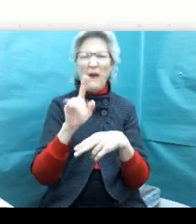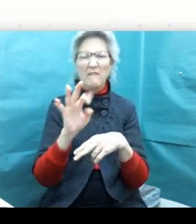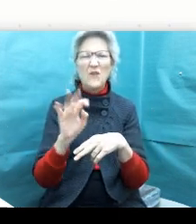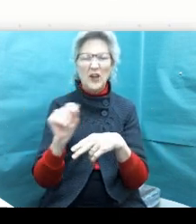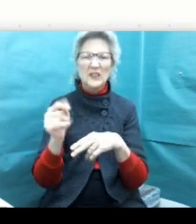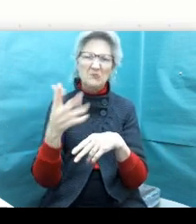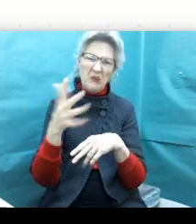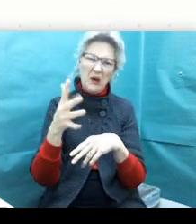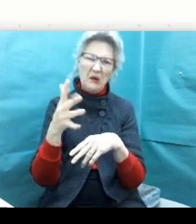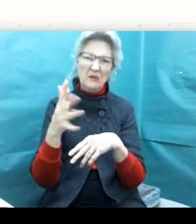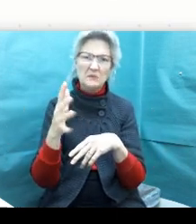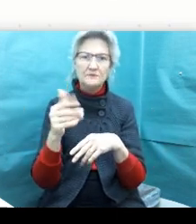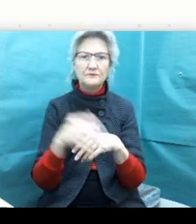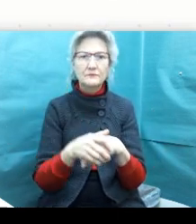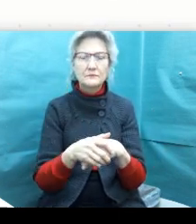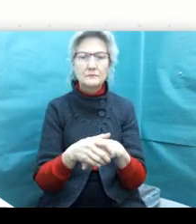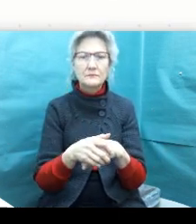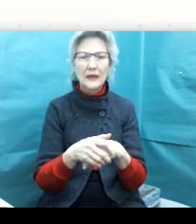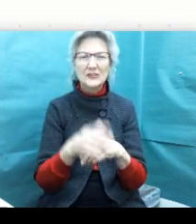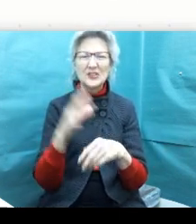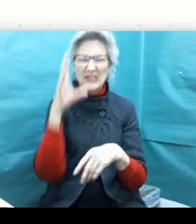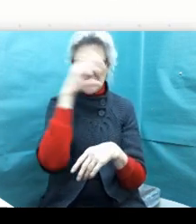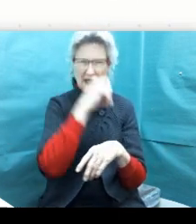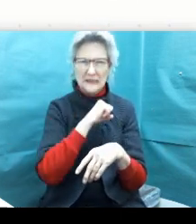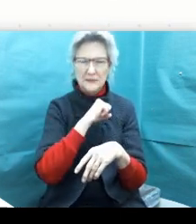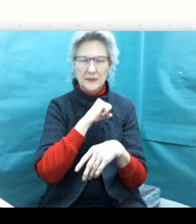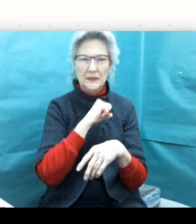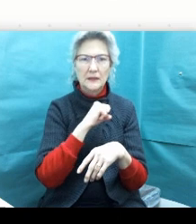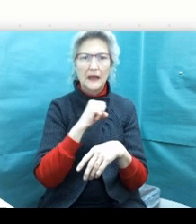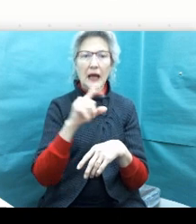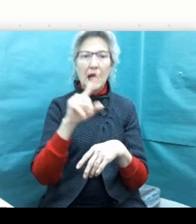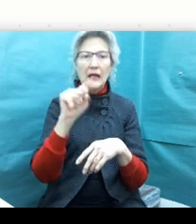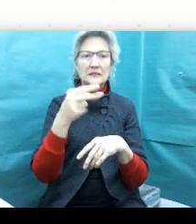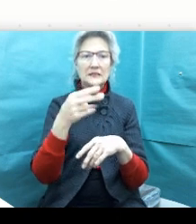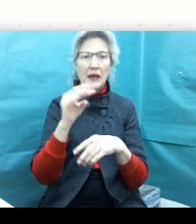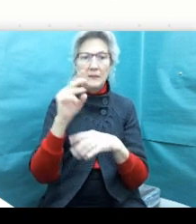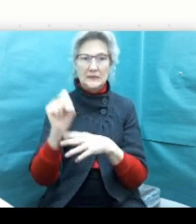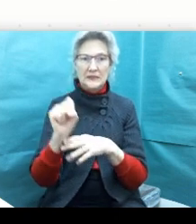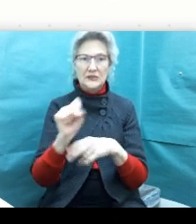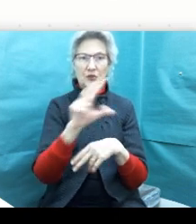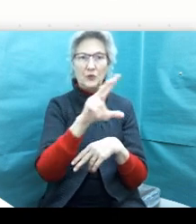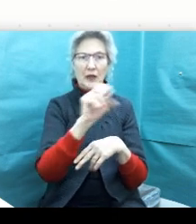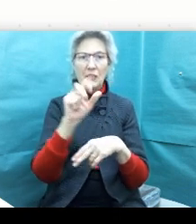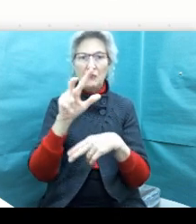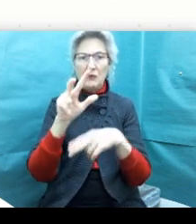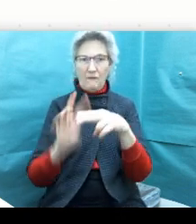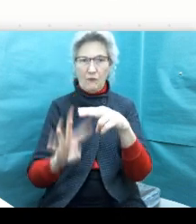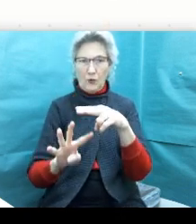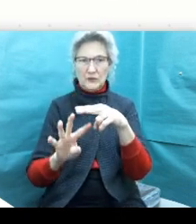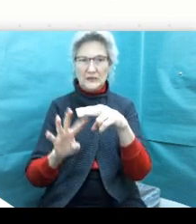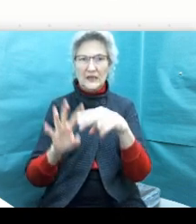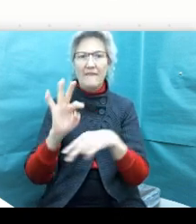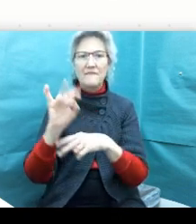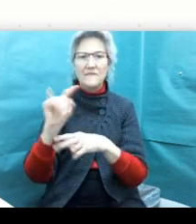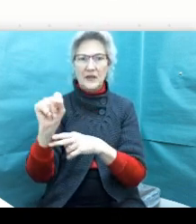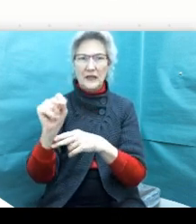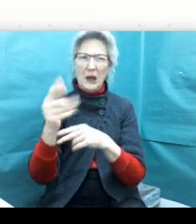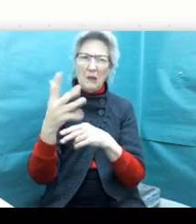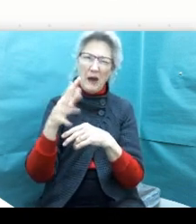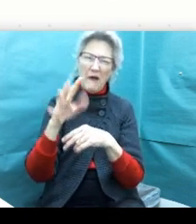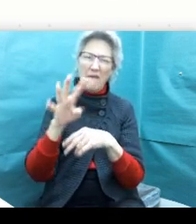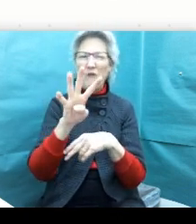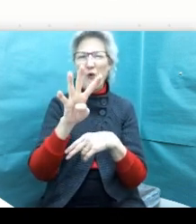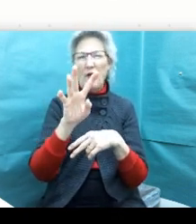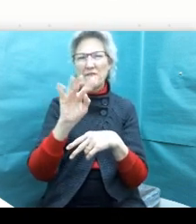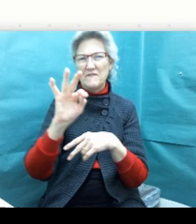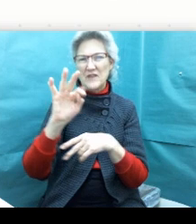that 1 there just as a quick estimate. Thomas is 3 3/4 feet. So he's about 4 feet